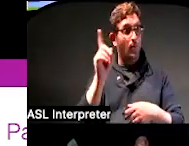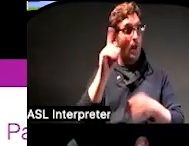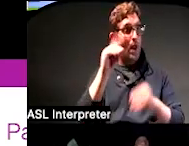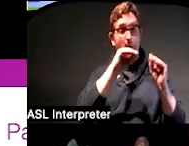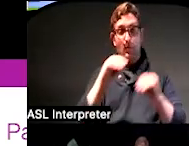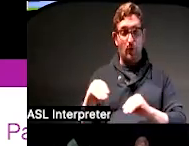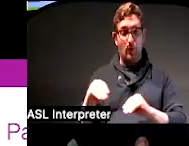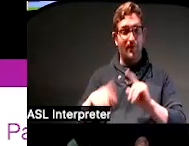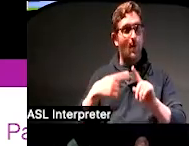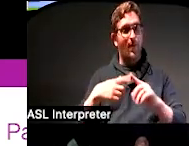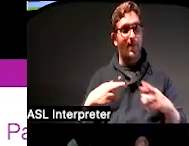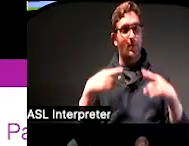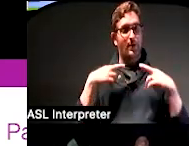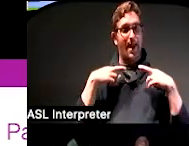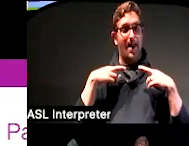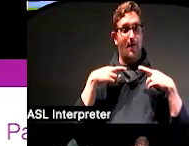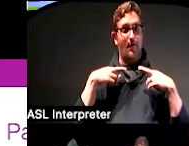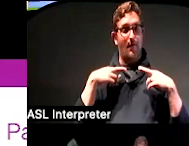they retired?